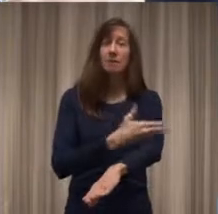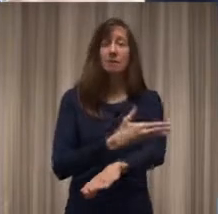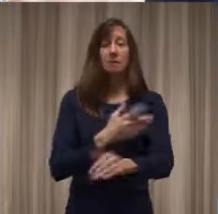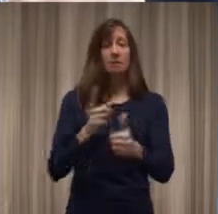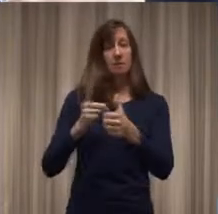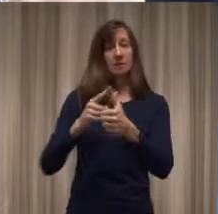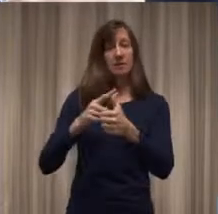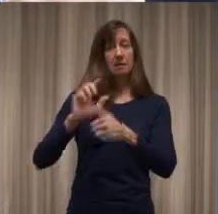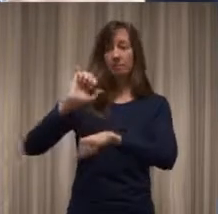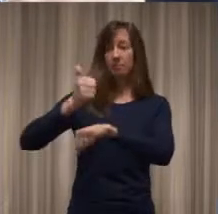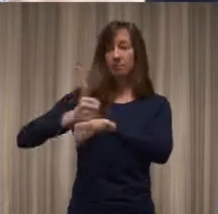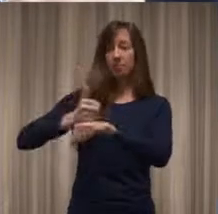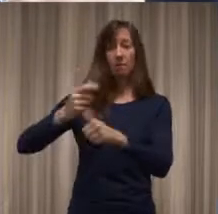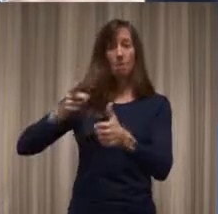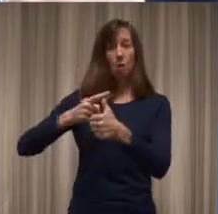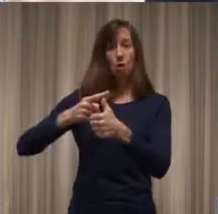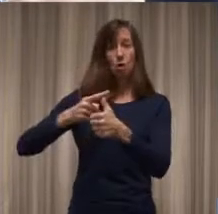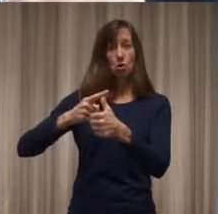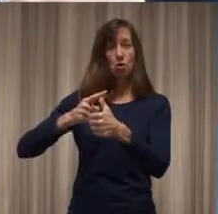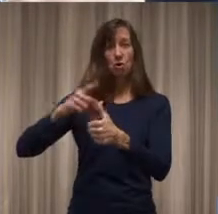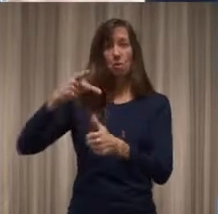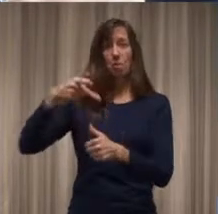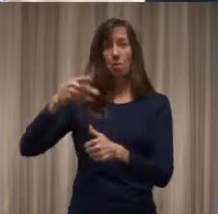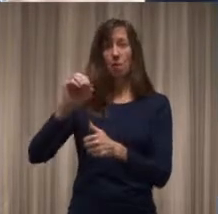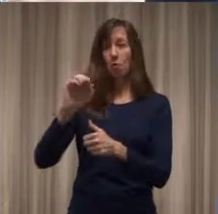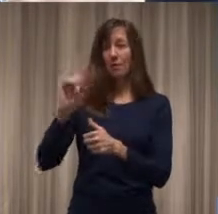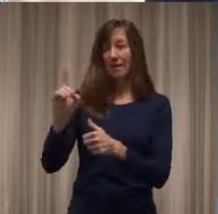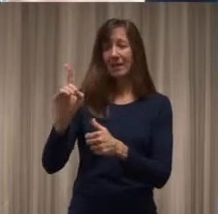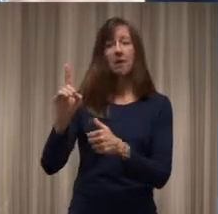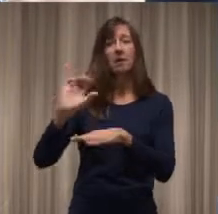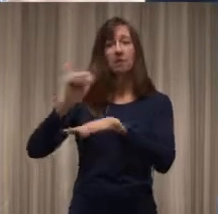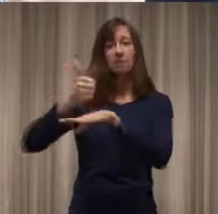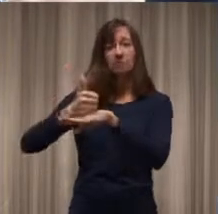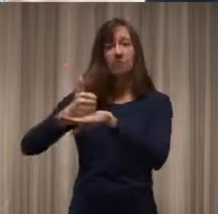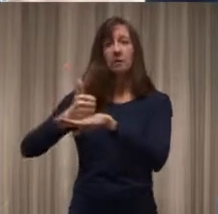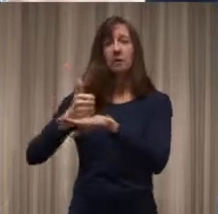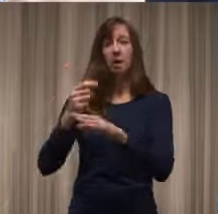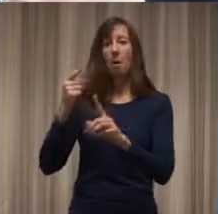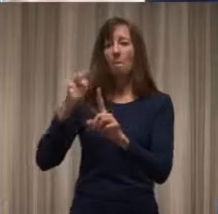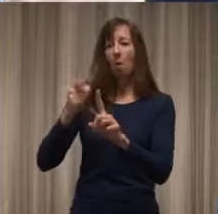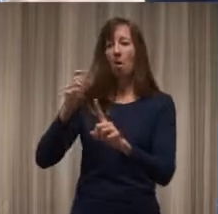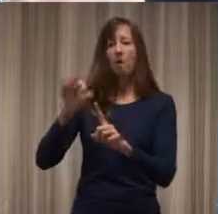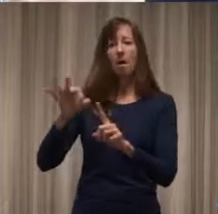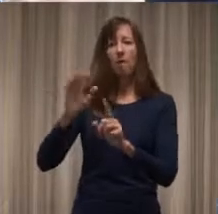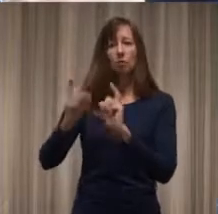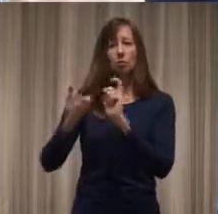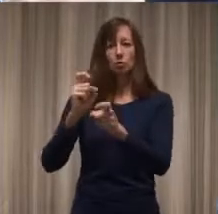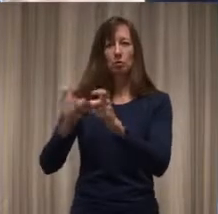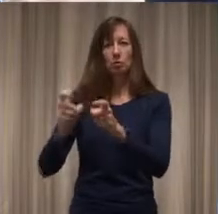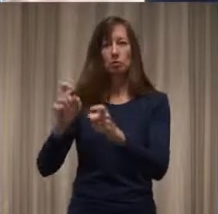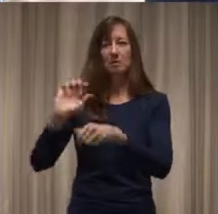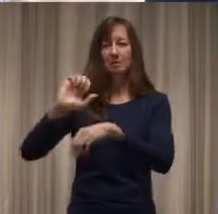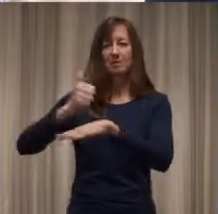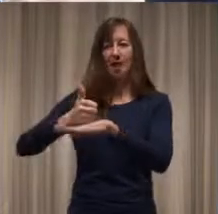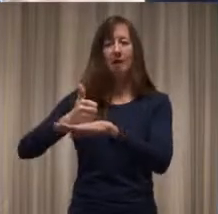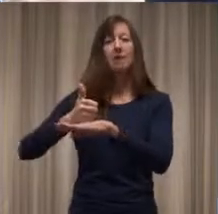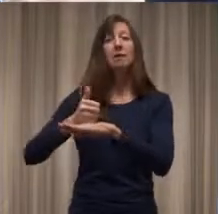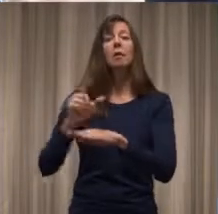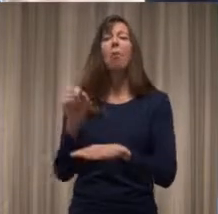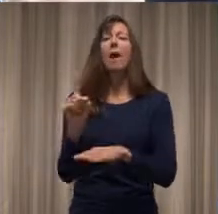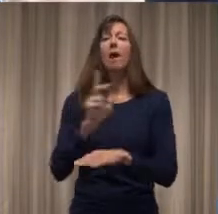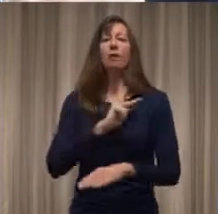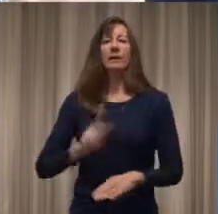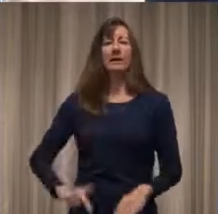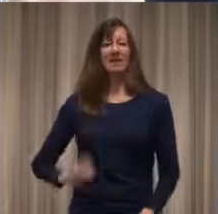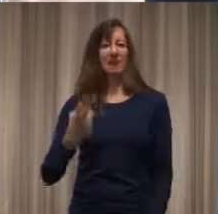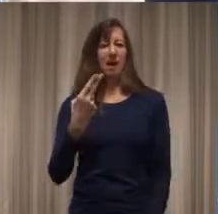at Kingston High School Fieldhouse. That is up and running, and I have to say it is a very well-run